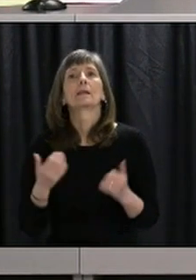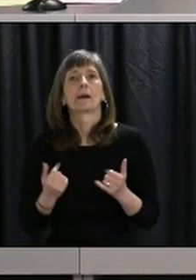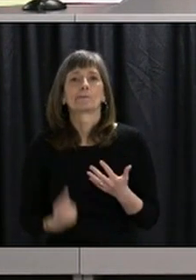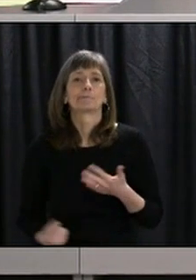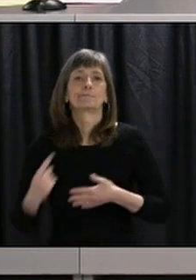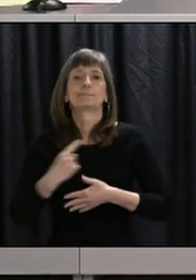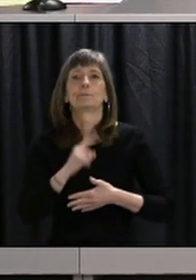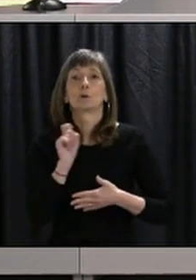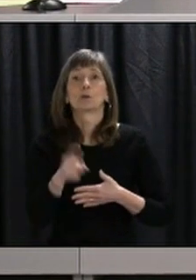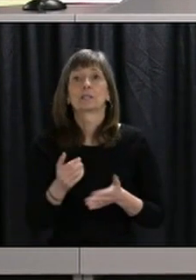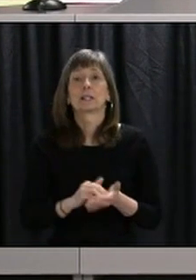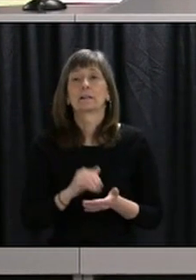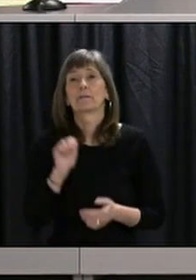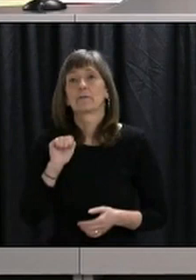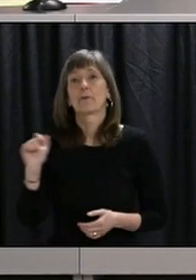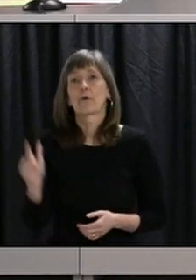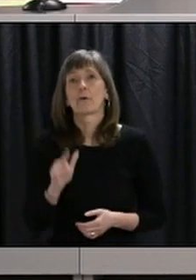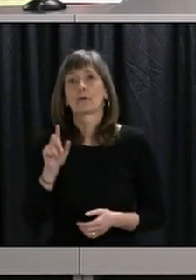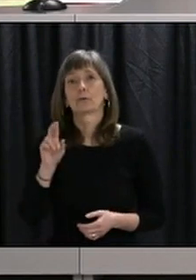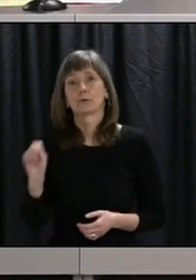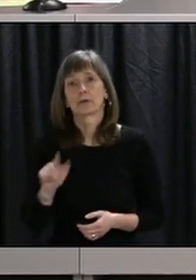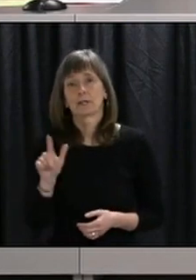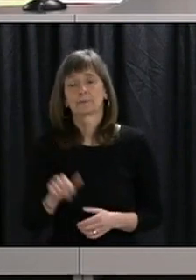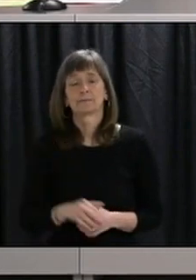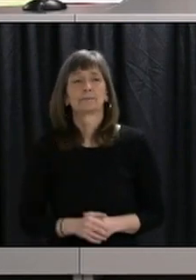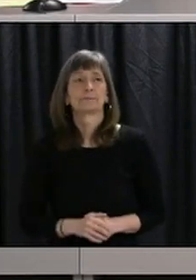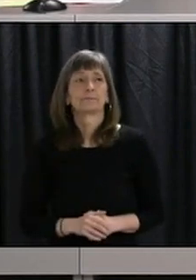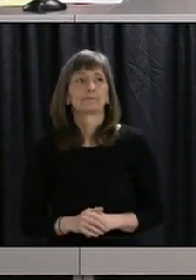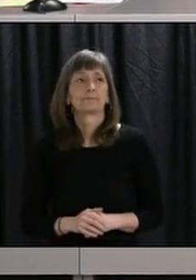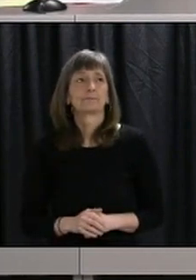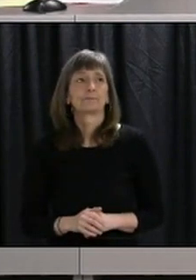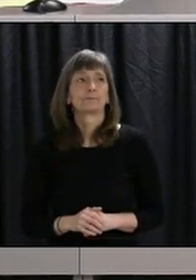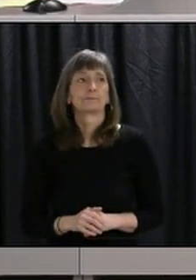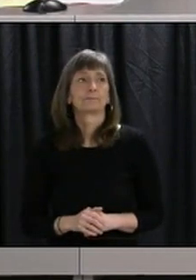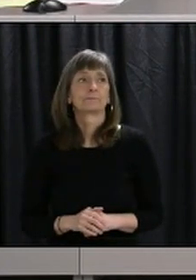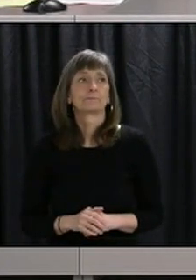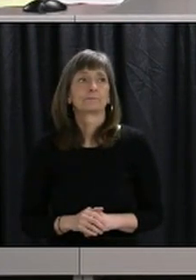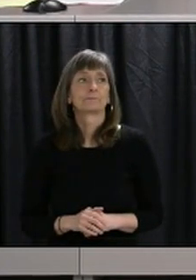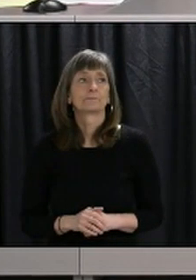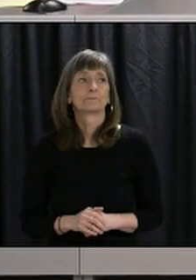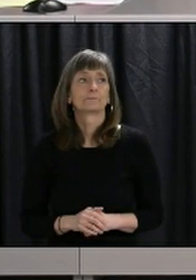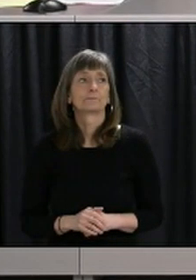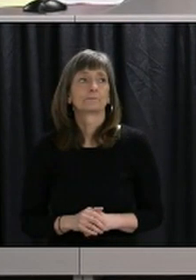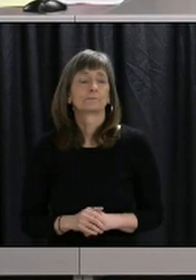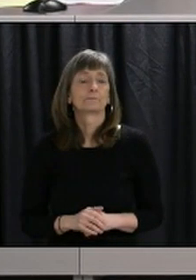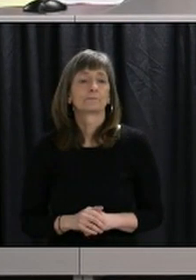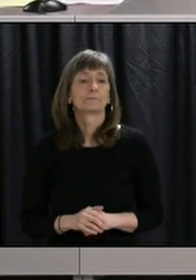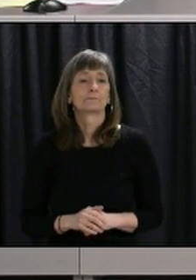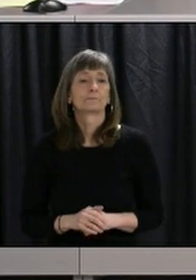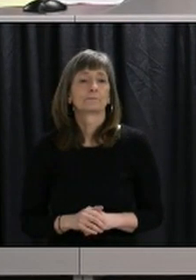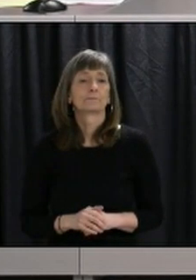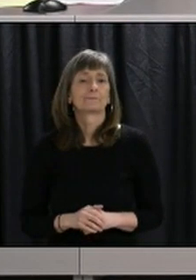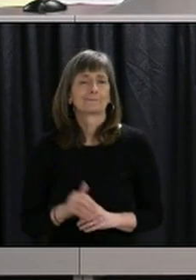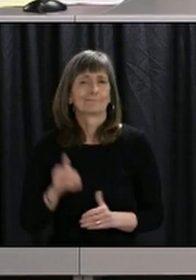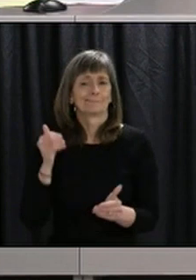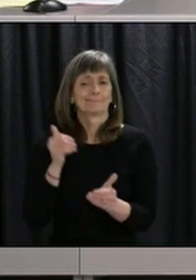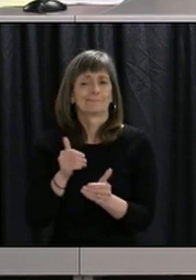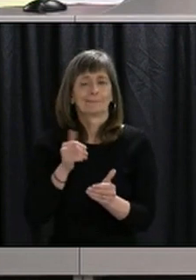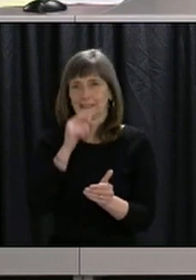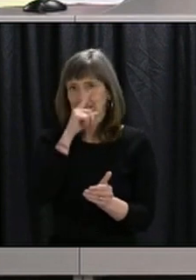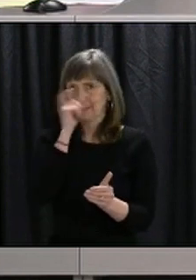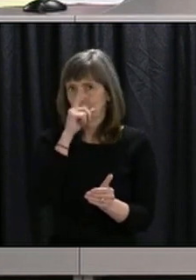All Newfoundland Labrador. Please go ahead. Thank you. As we're getting closer to the tourism season,